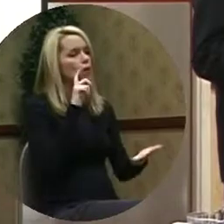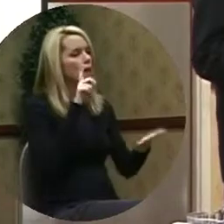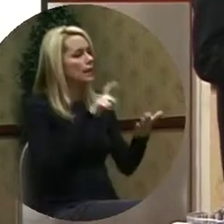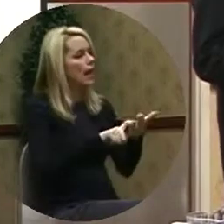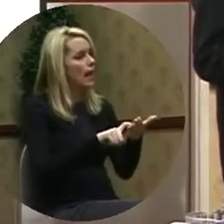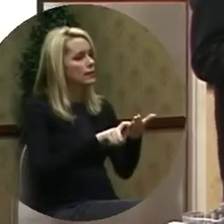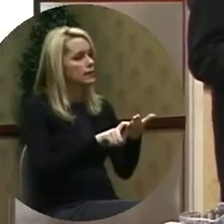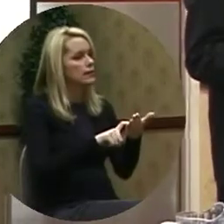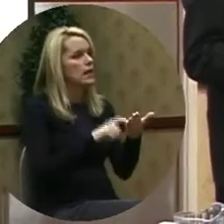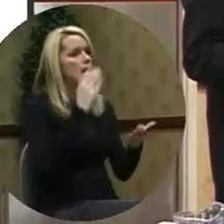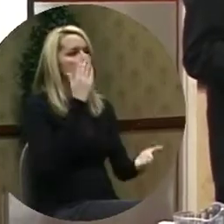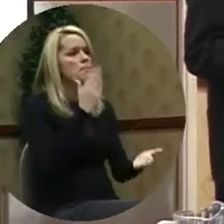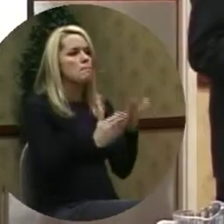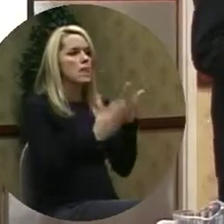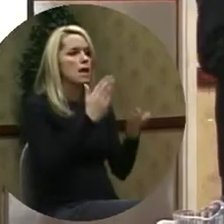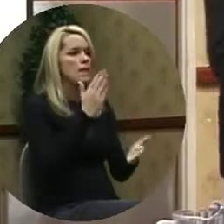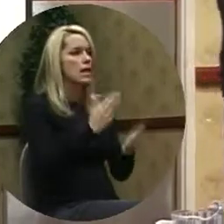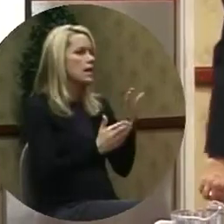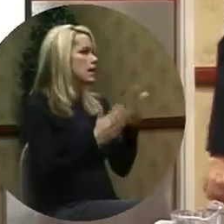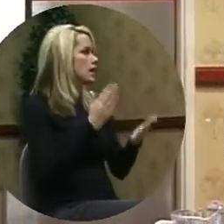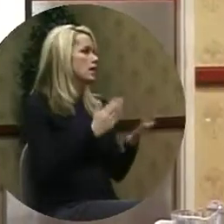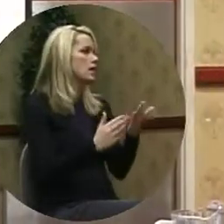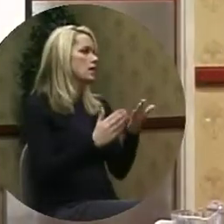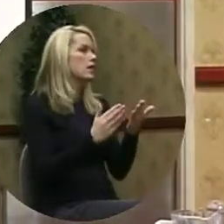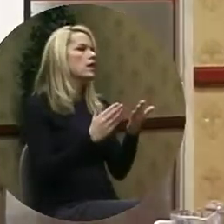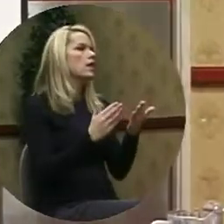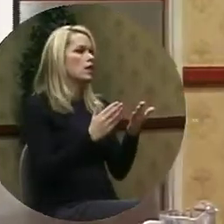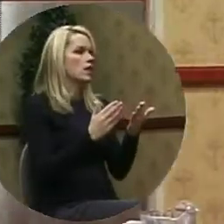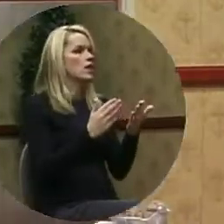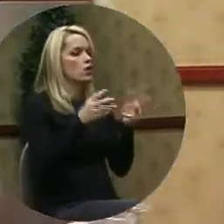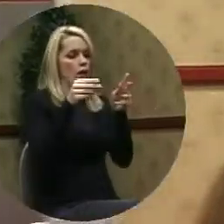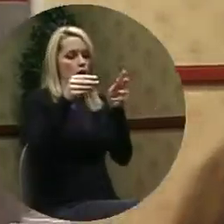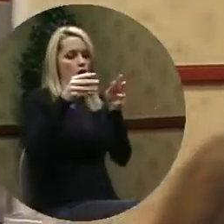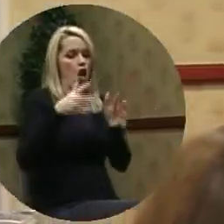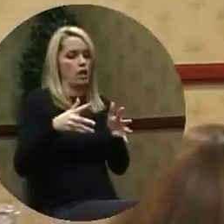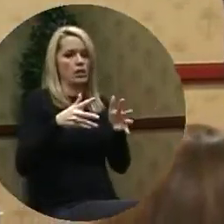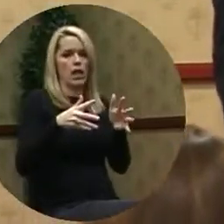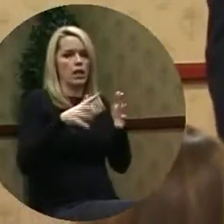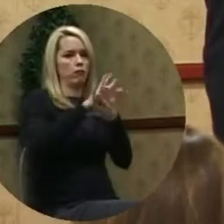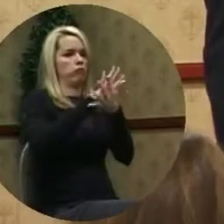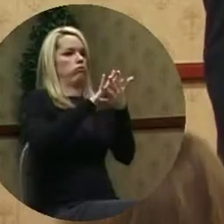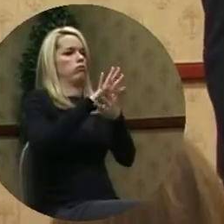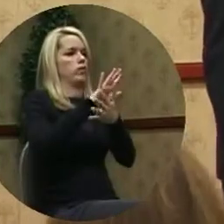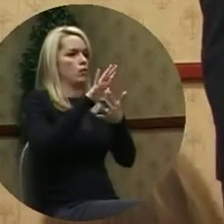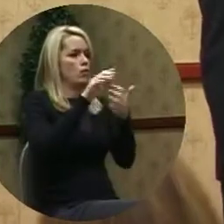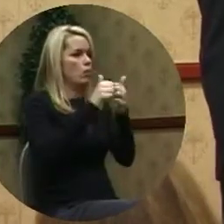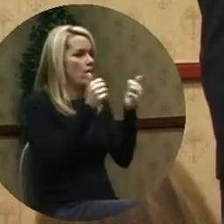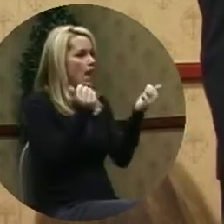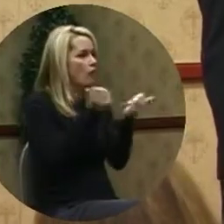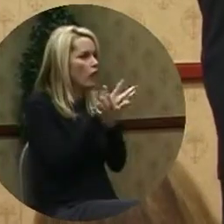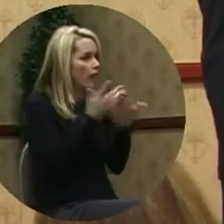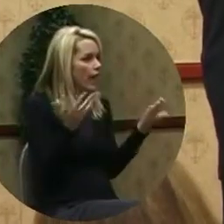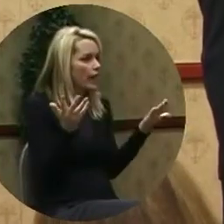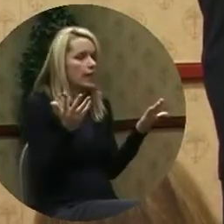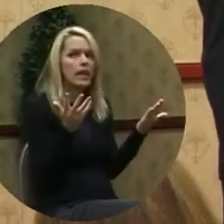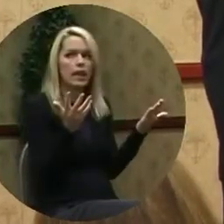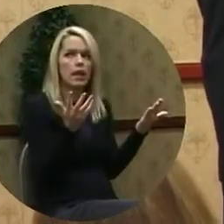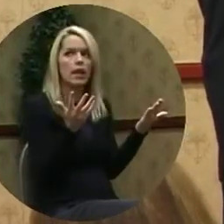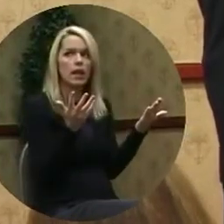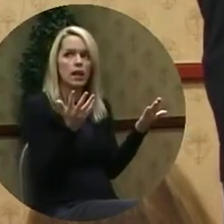kiddos, yes, you have to, you get lost in it. And I'll tell you, probably the hardest piece in this is